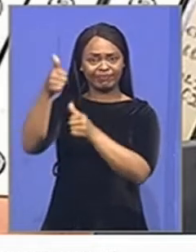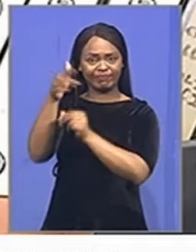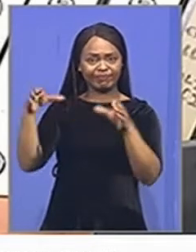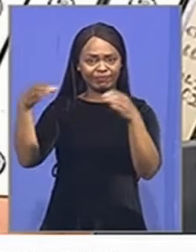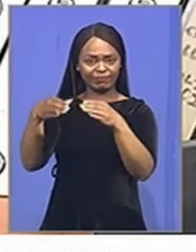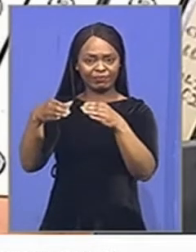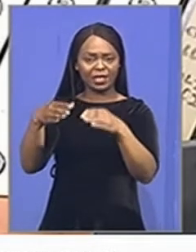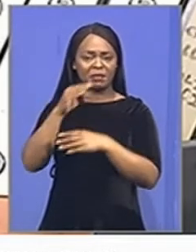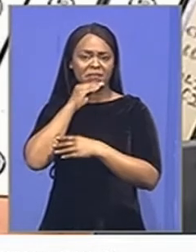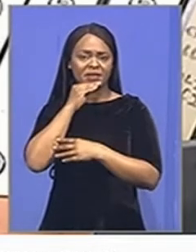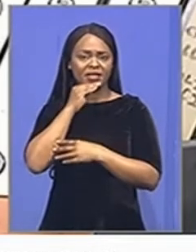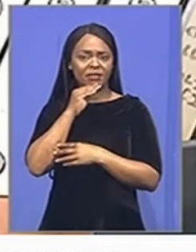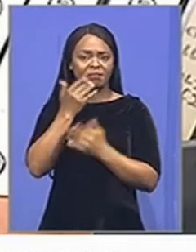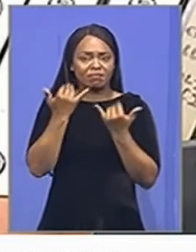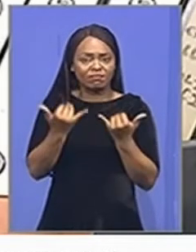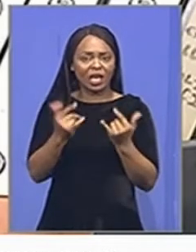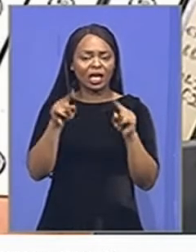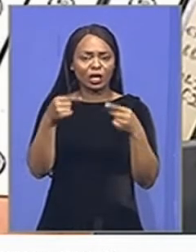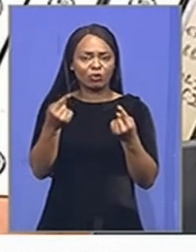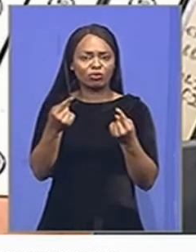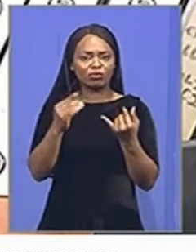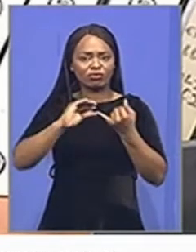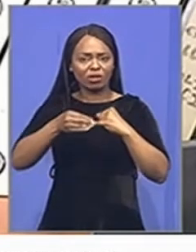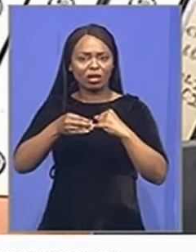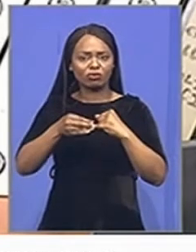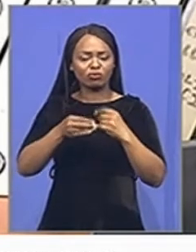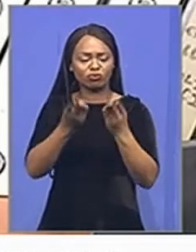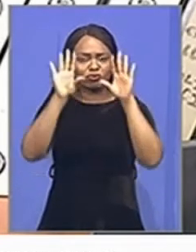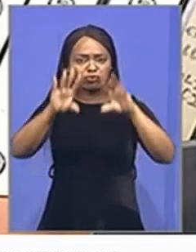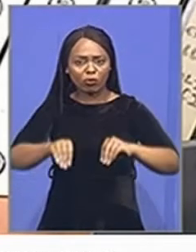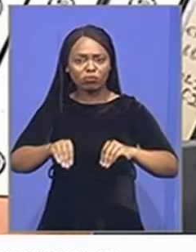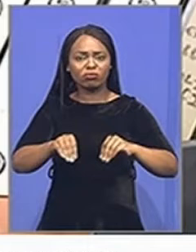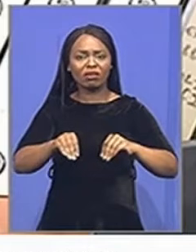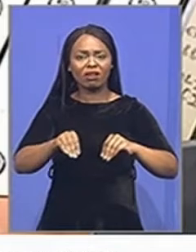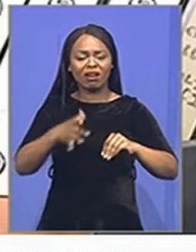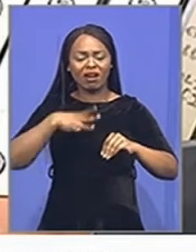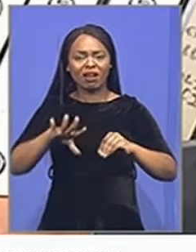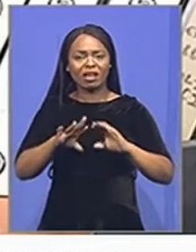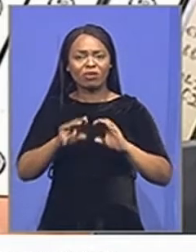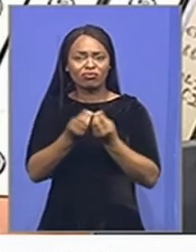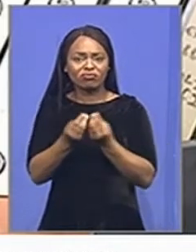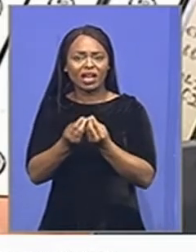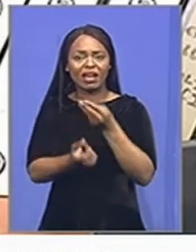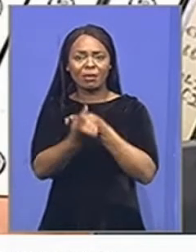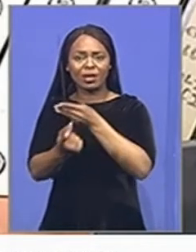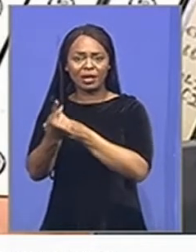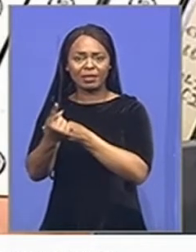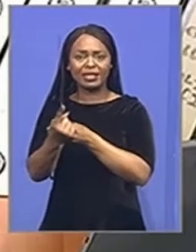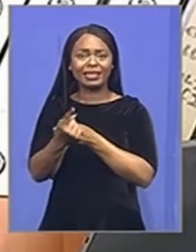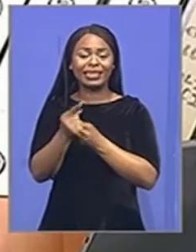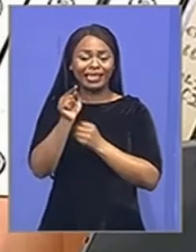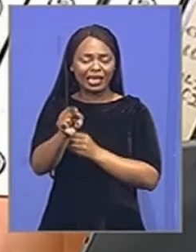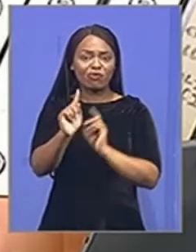no ability to resist some of the excesses that were taking place. And there was a clear danger